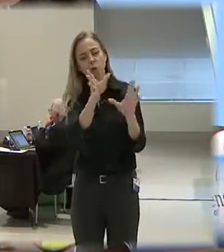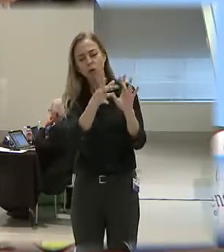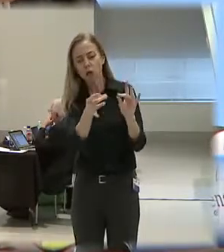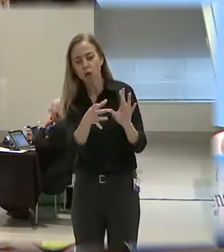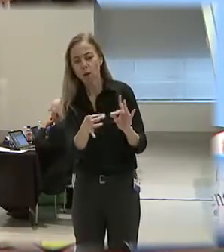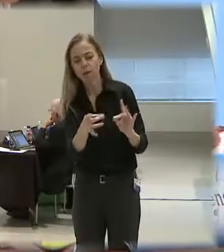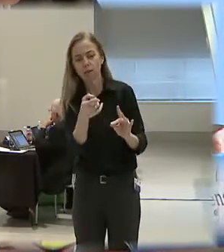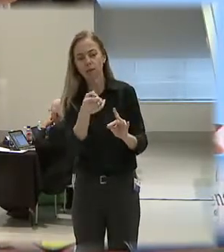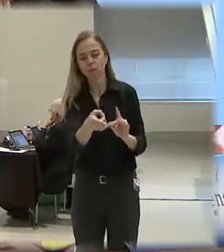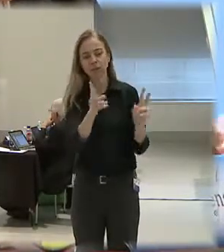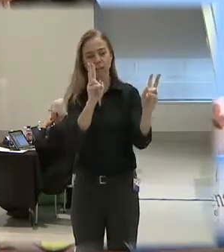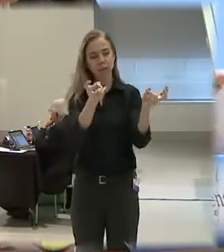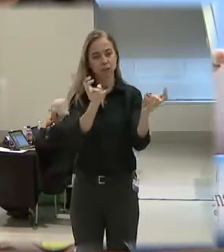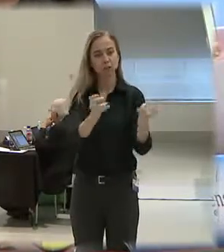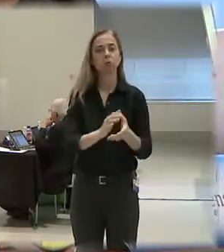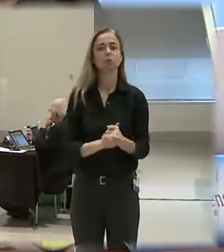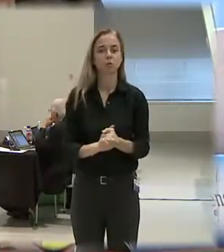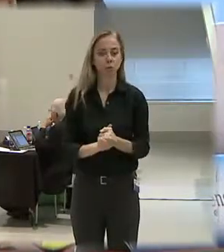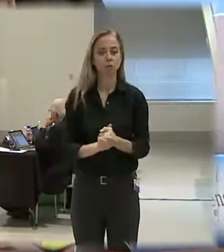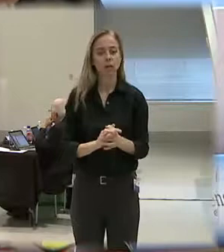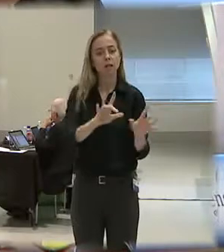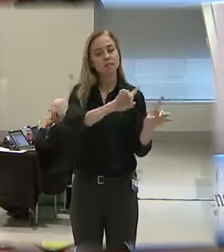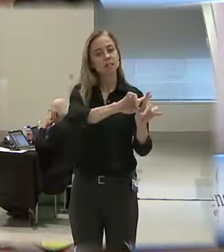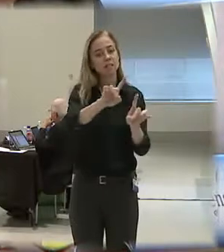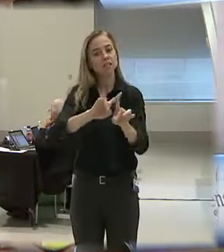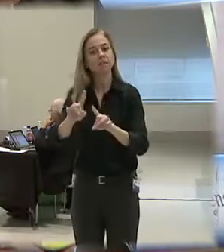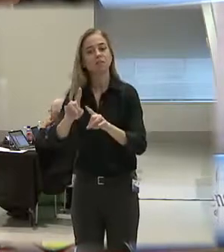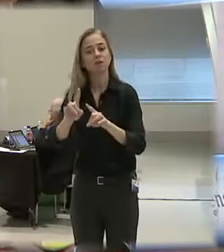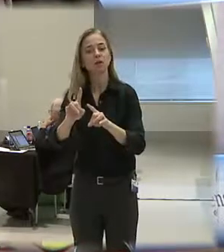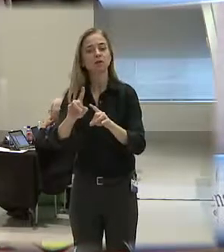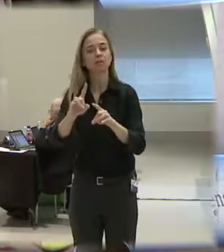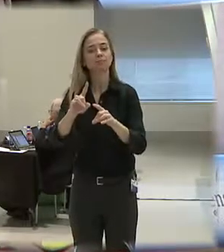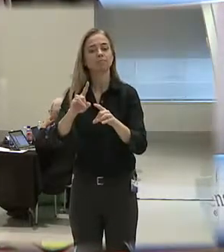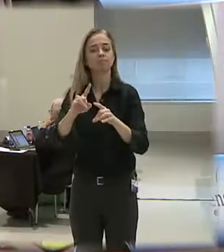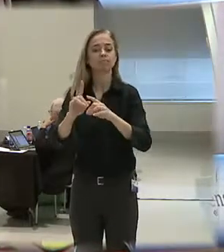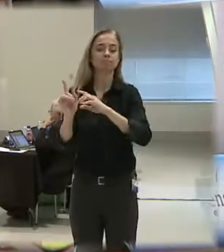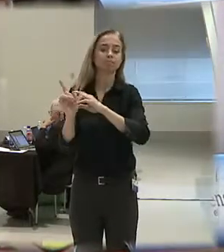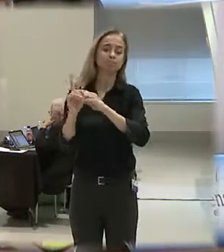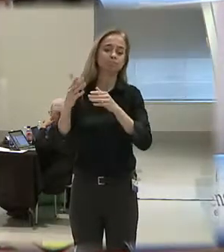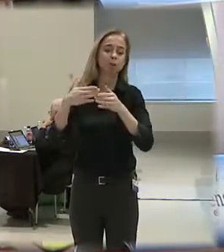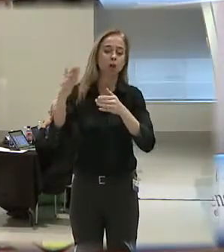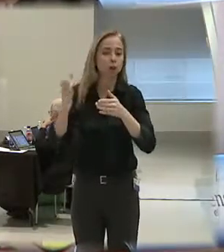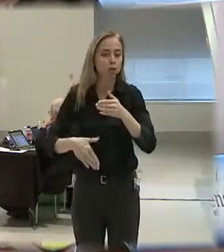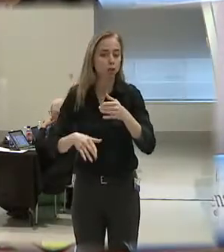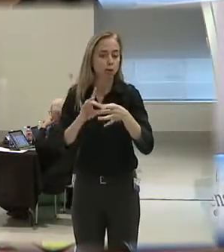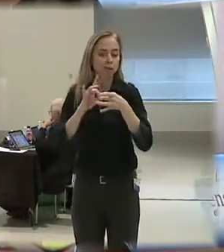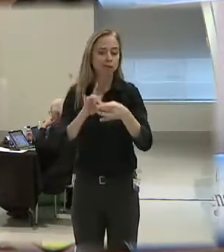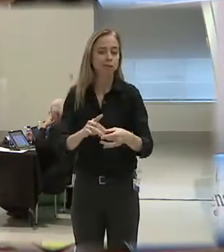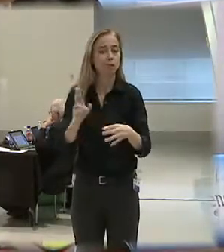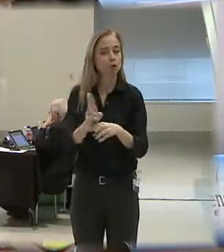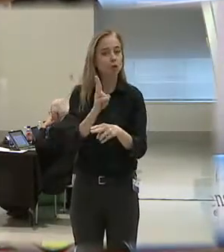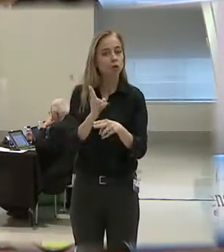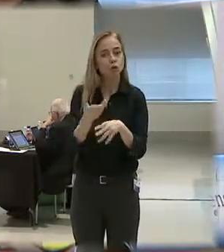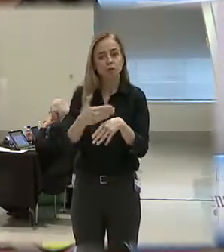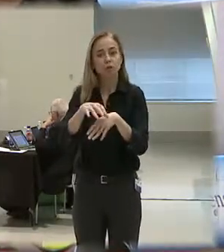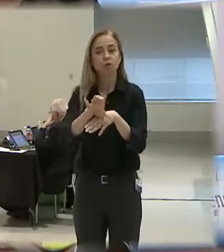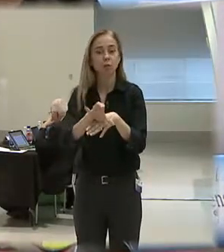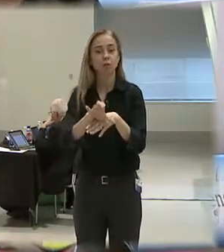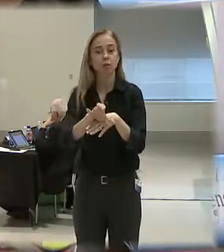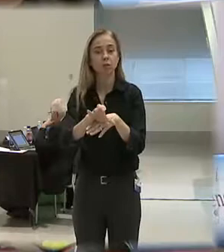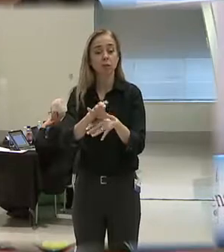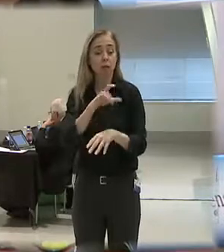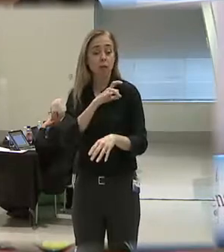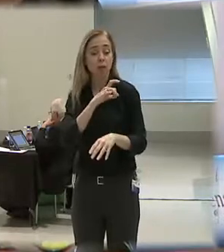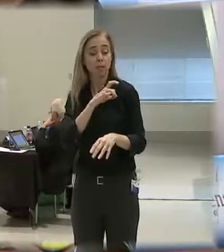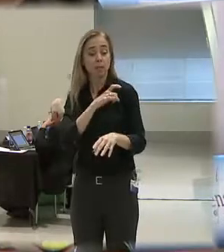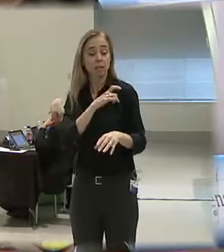this issue. So there are different kinds of consequences for use of force, and the police department may be evaluating whether the